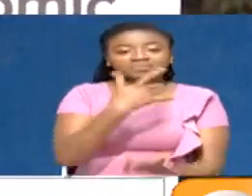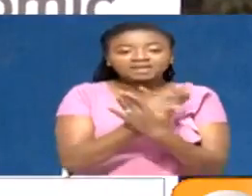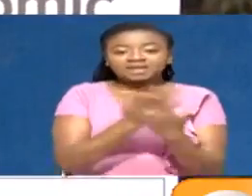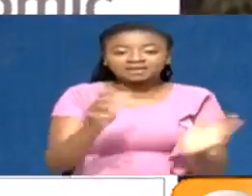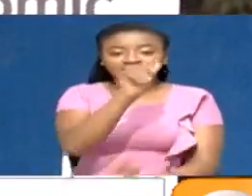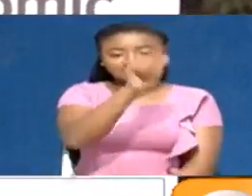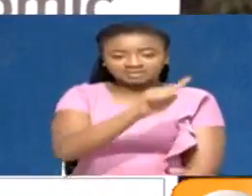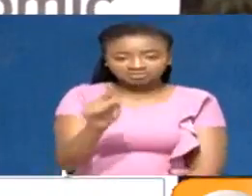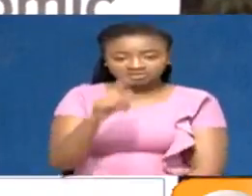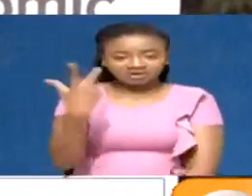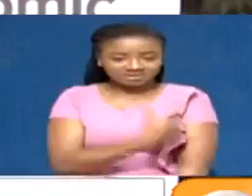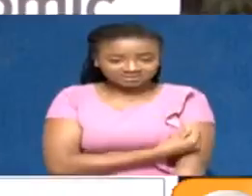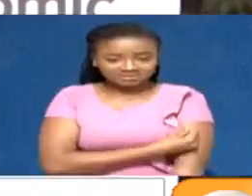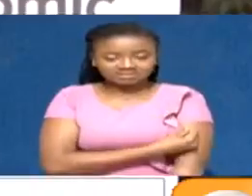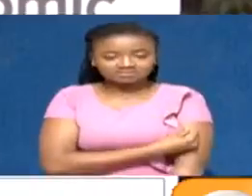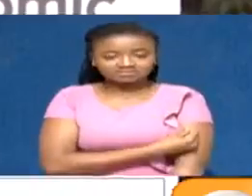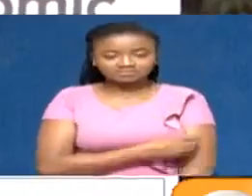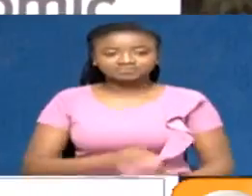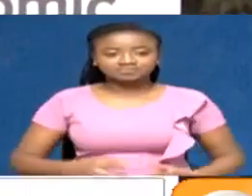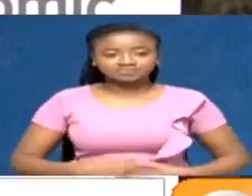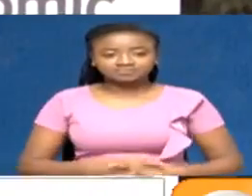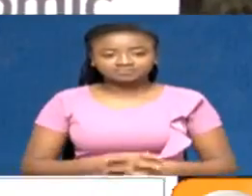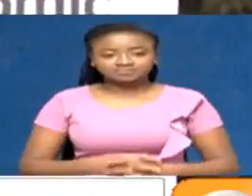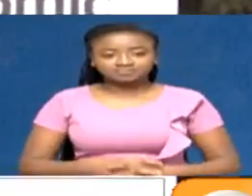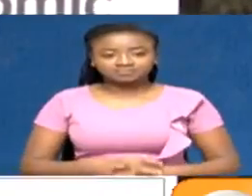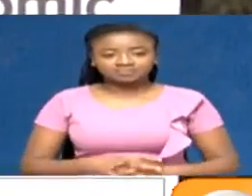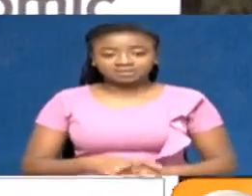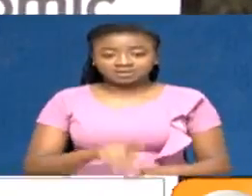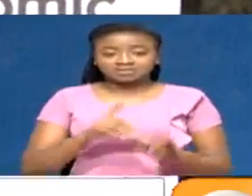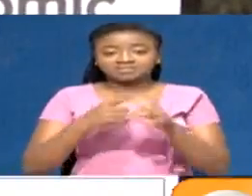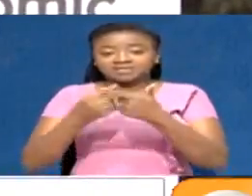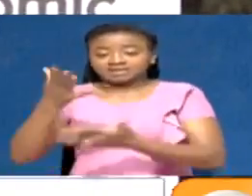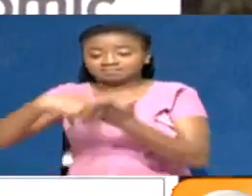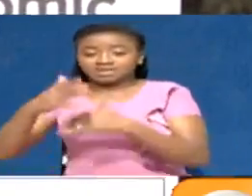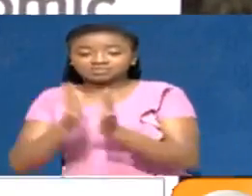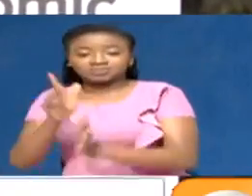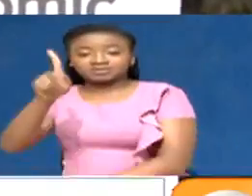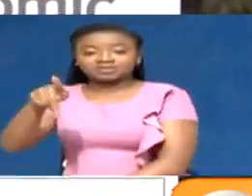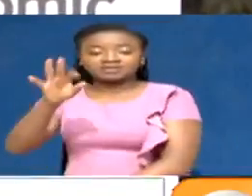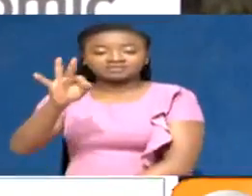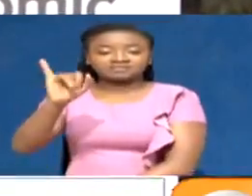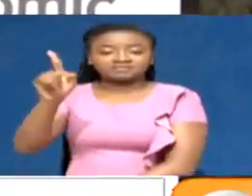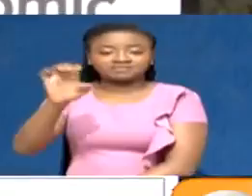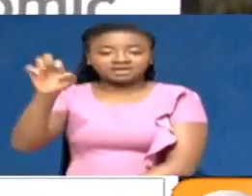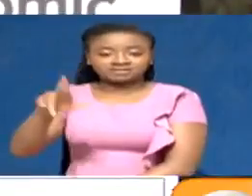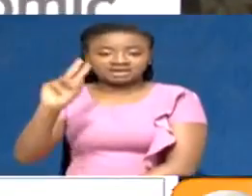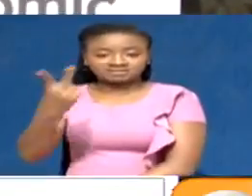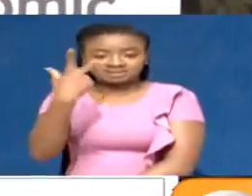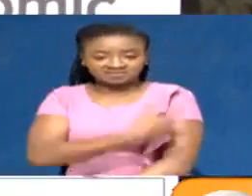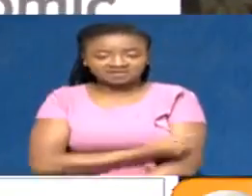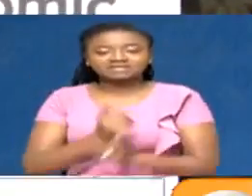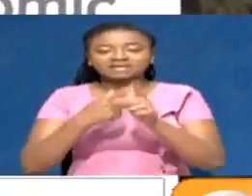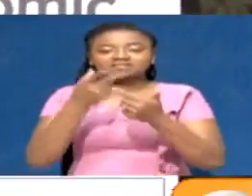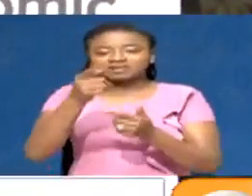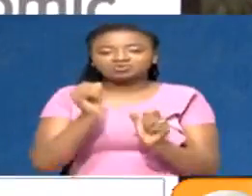viral vector-derived vaccine, for that matter, as your first dose and then you get Pfizer as a second dose, you get a